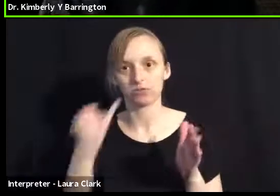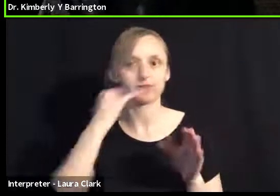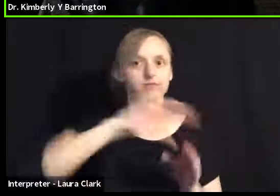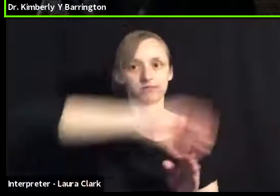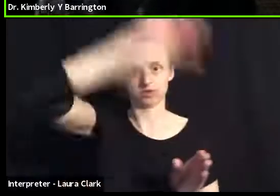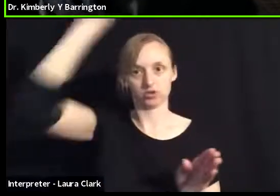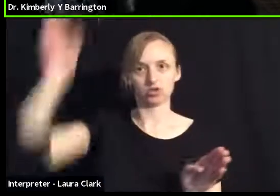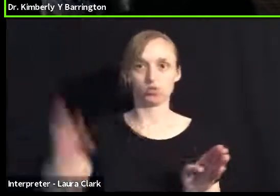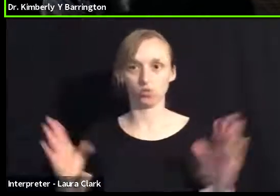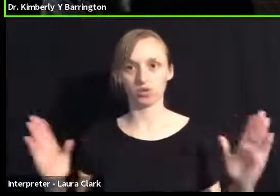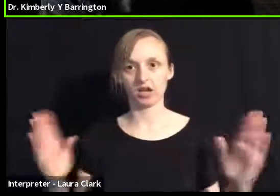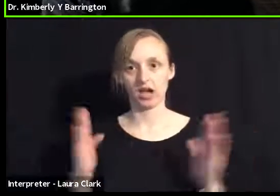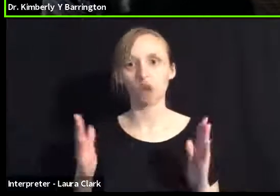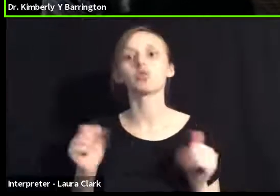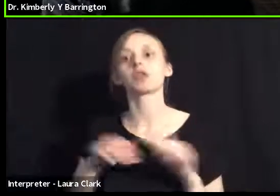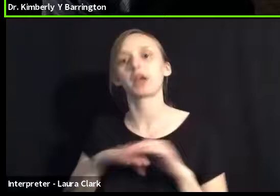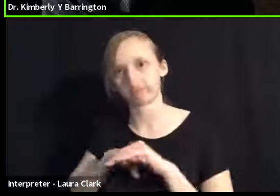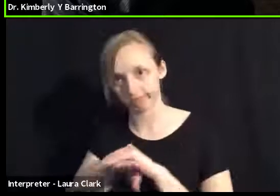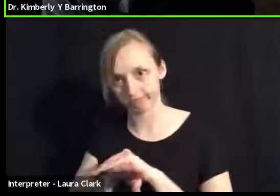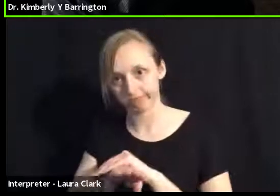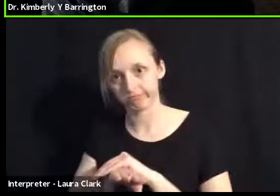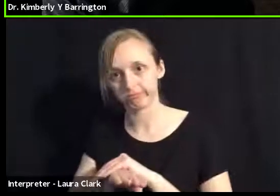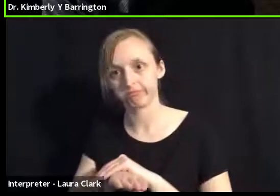into those spaces. But